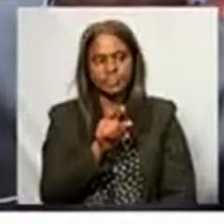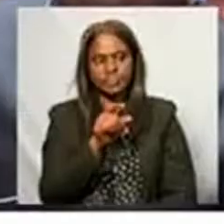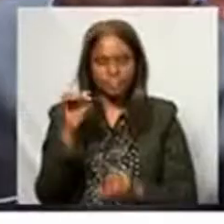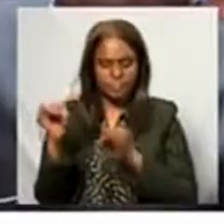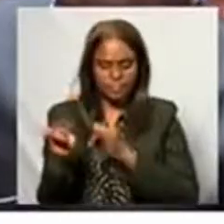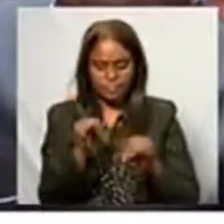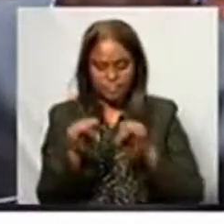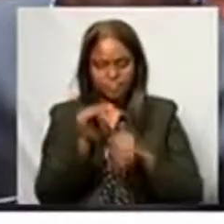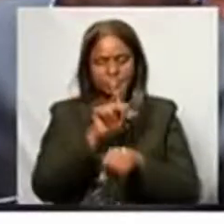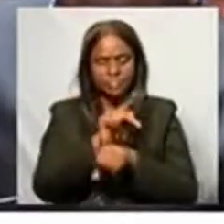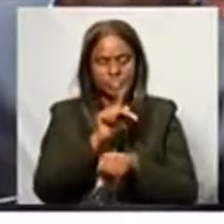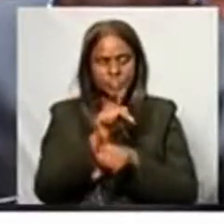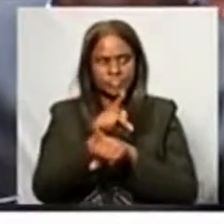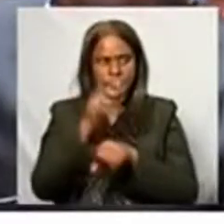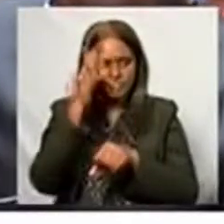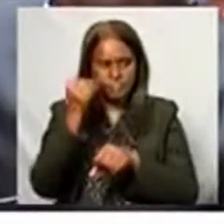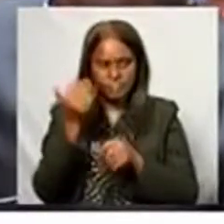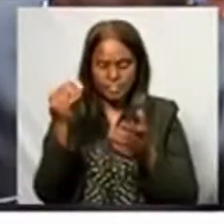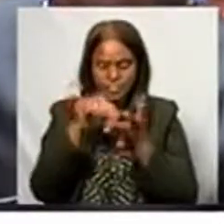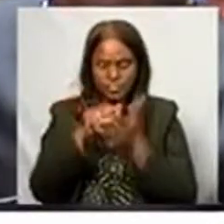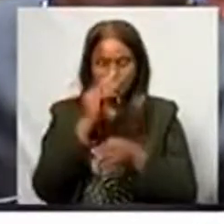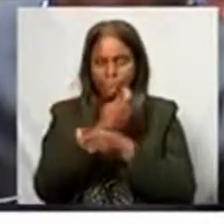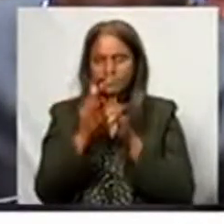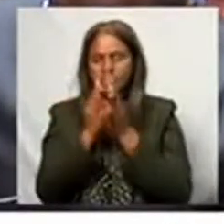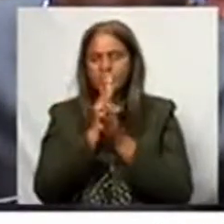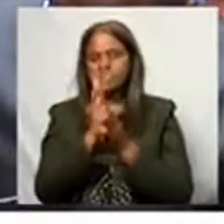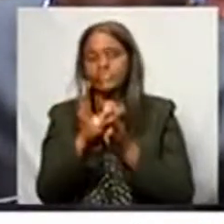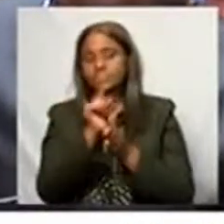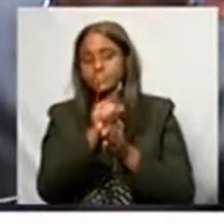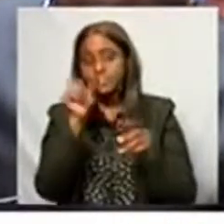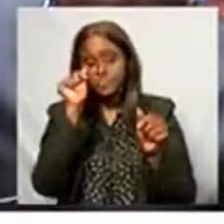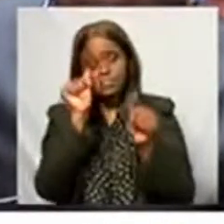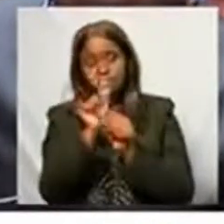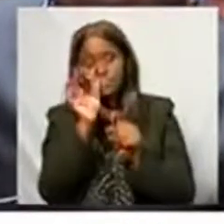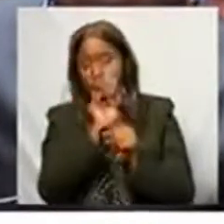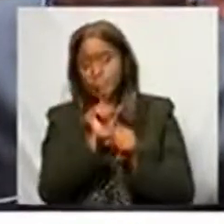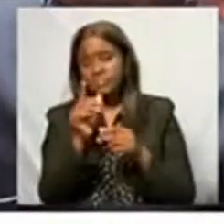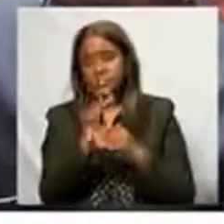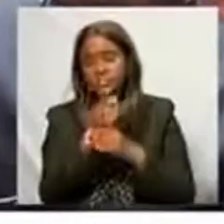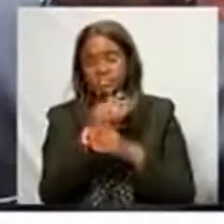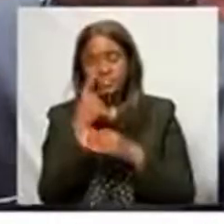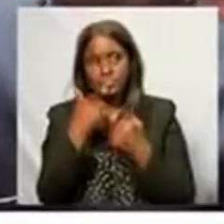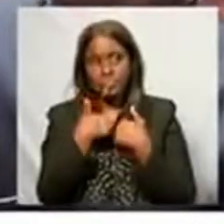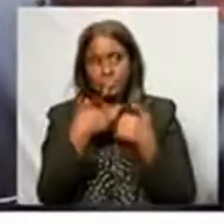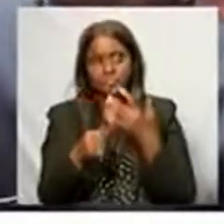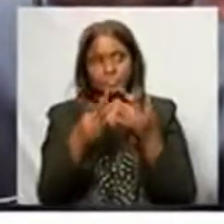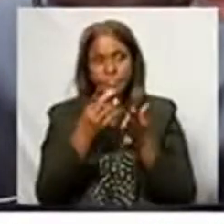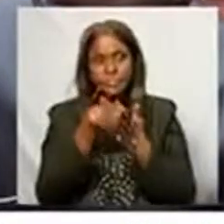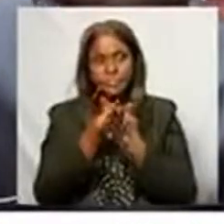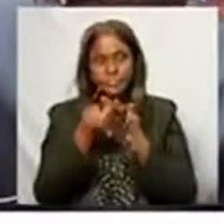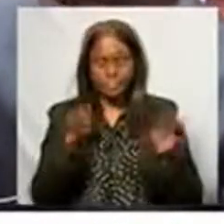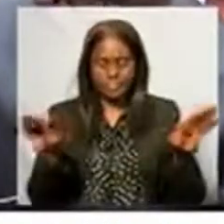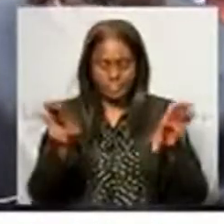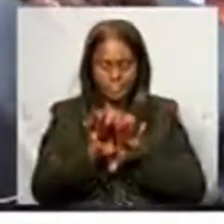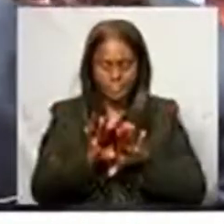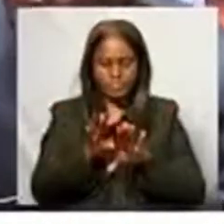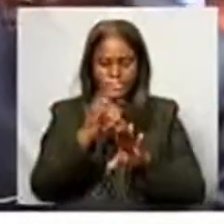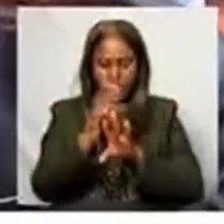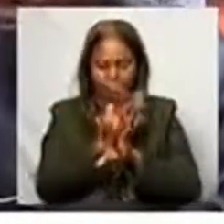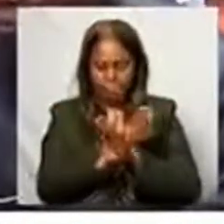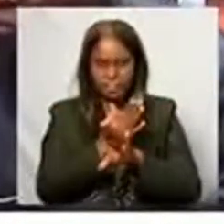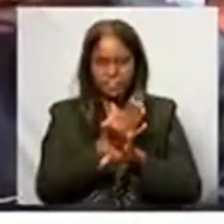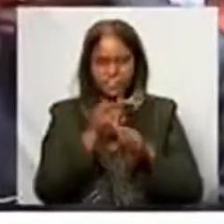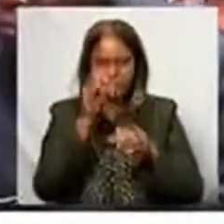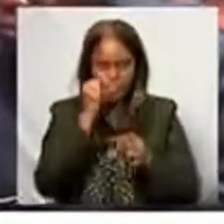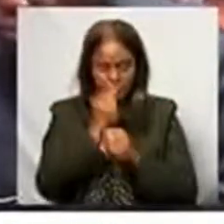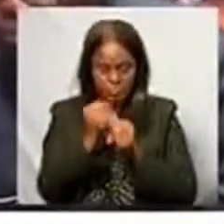implementing the project. Why then the contractor, the concessionaire, who had the financial closure before doing the